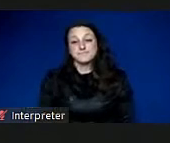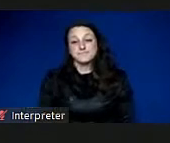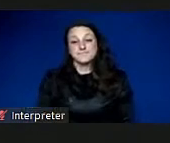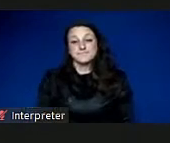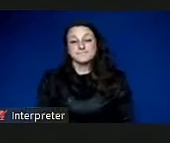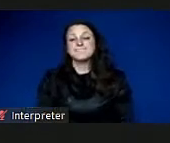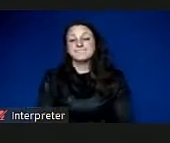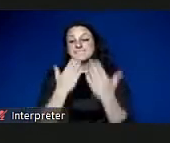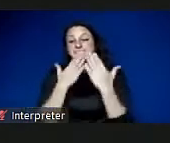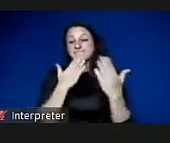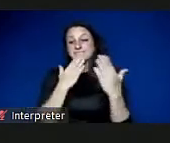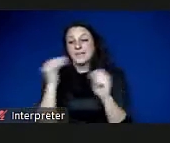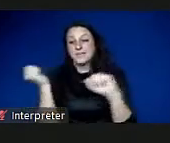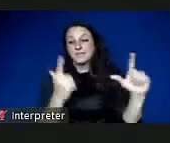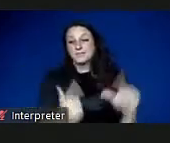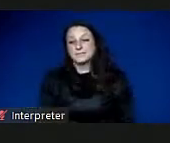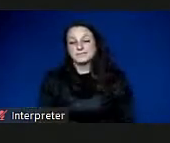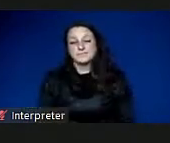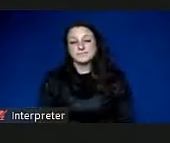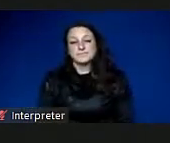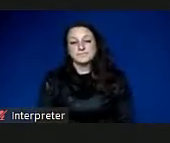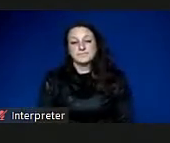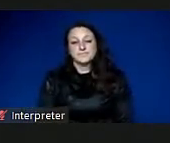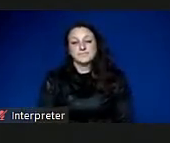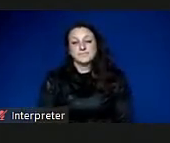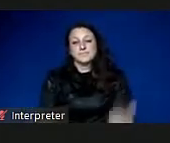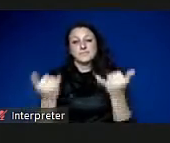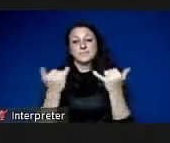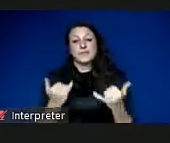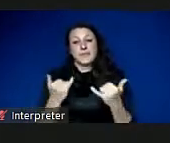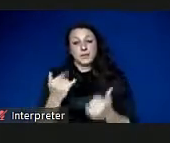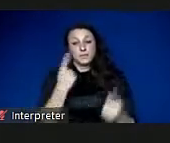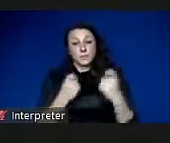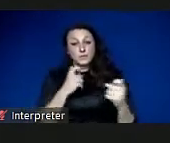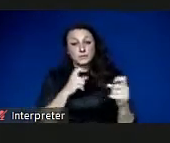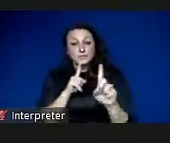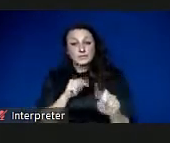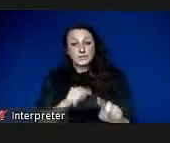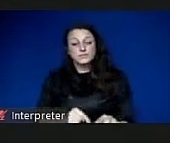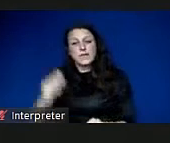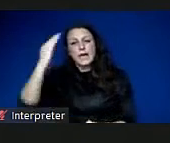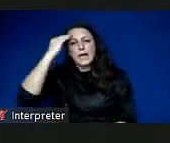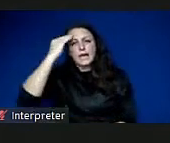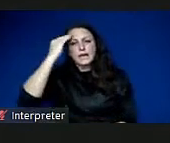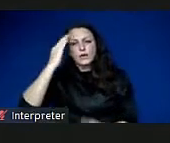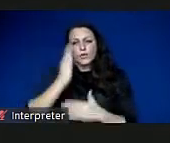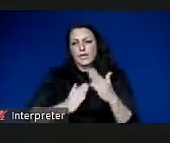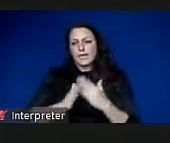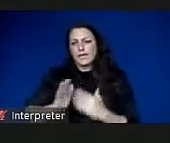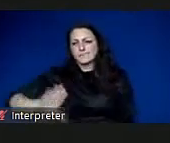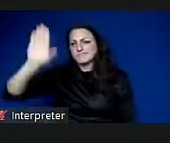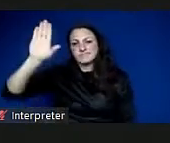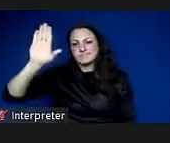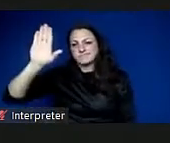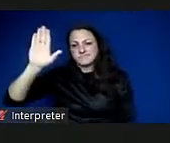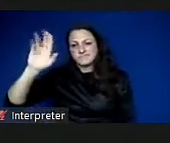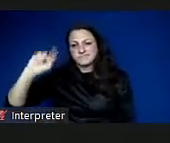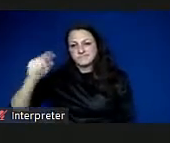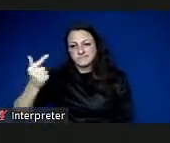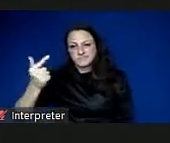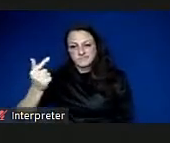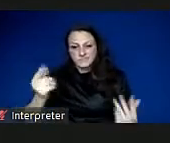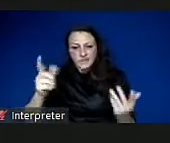Great, thank you, everyone. We will move into questions and answers now. I know that the raise hand function isn't working for many of